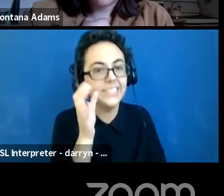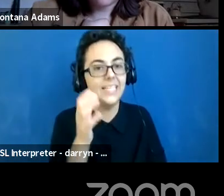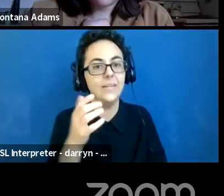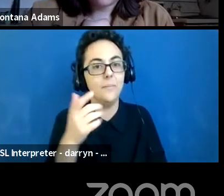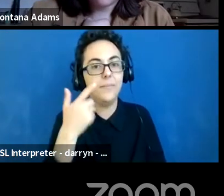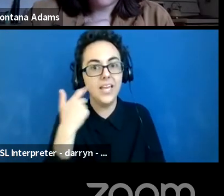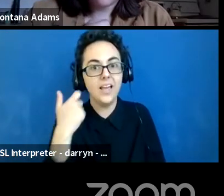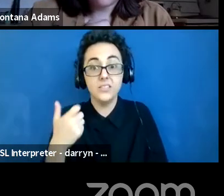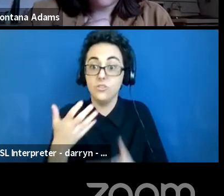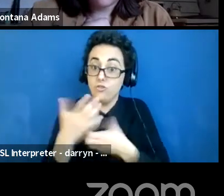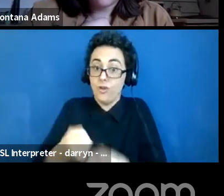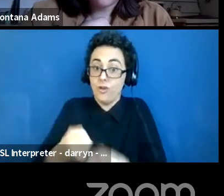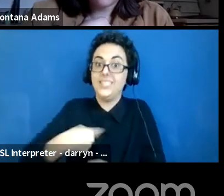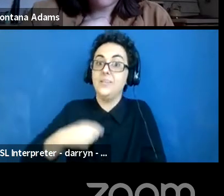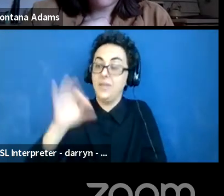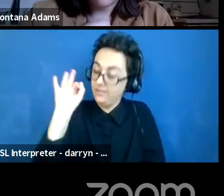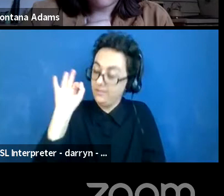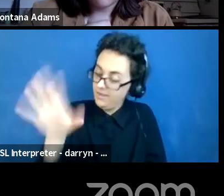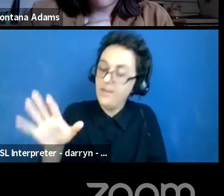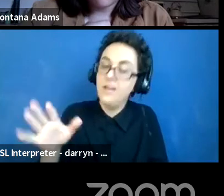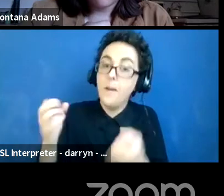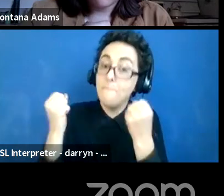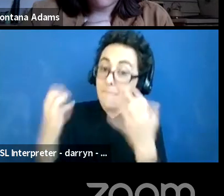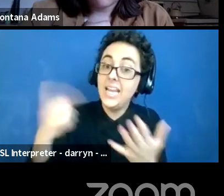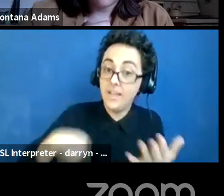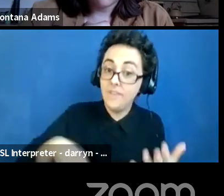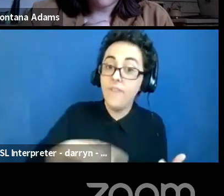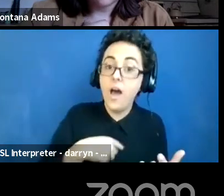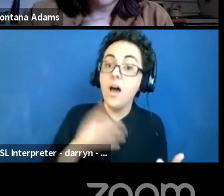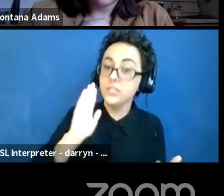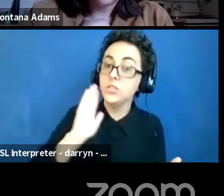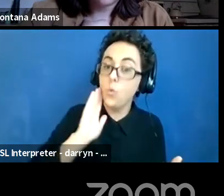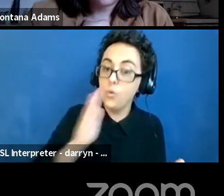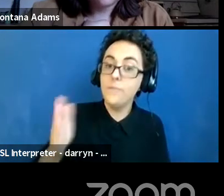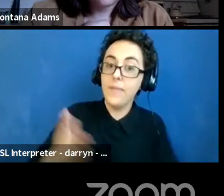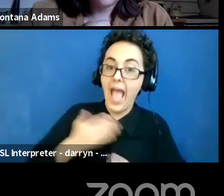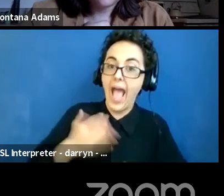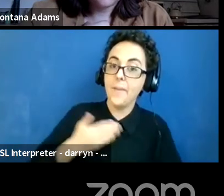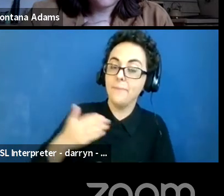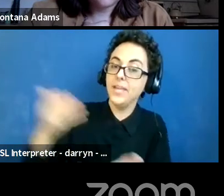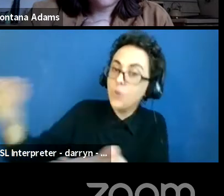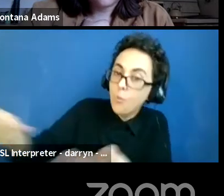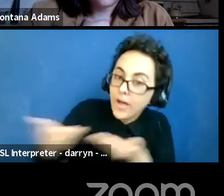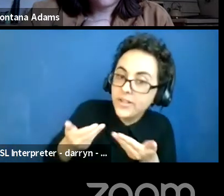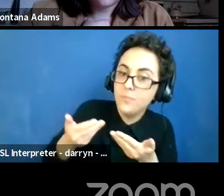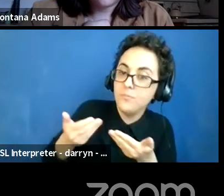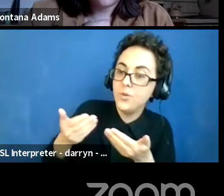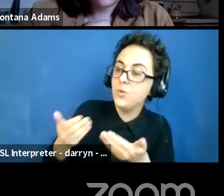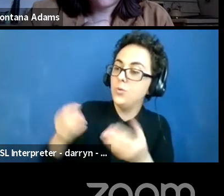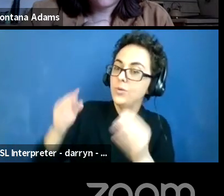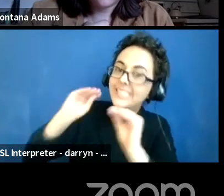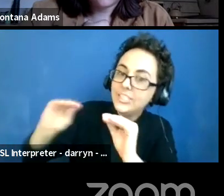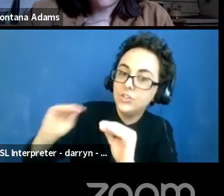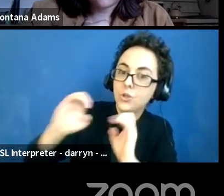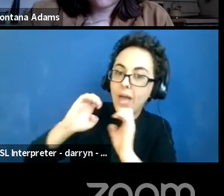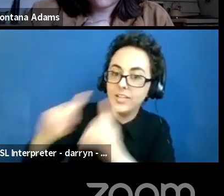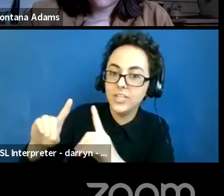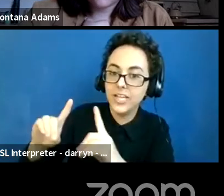would love to welcome you into our spaces and to teach you and to educate you. But